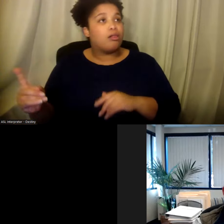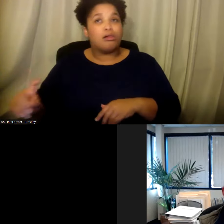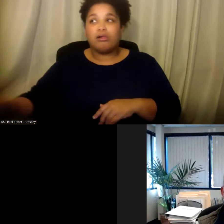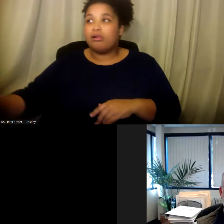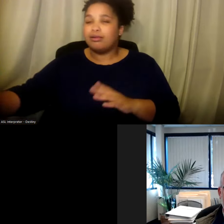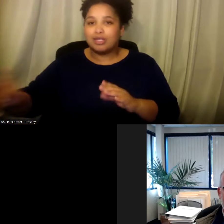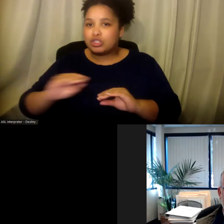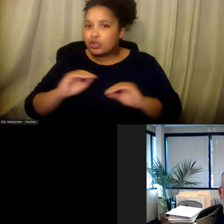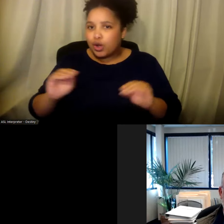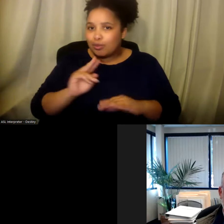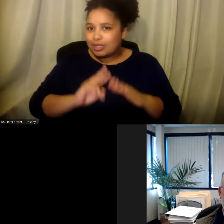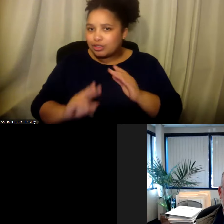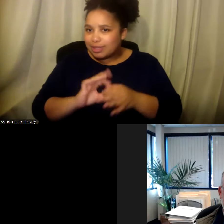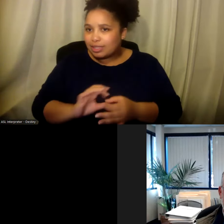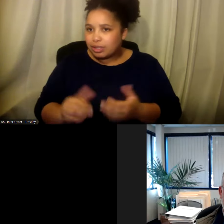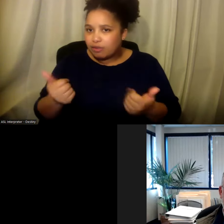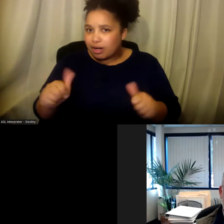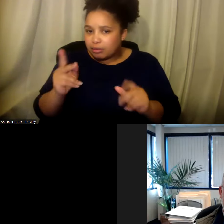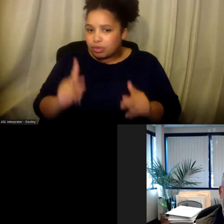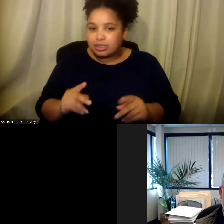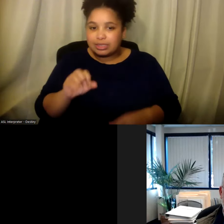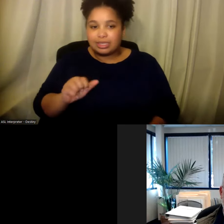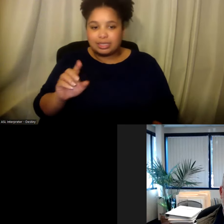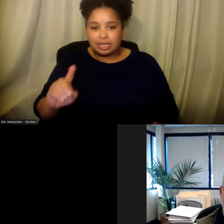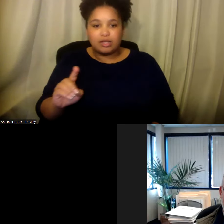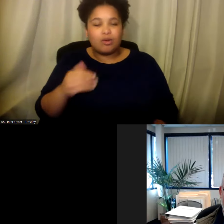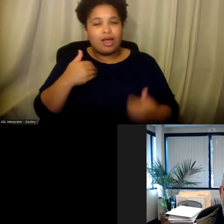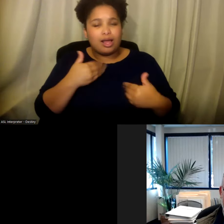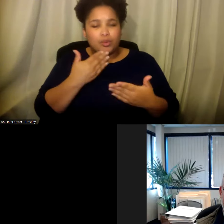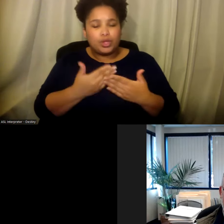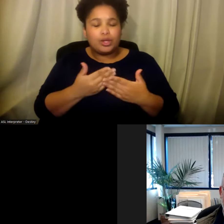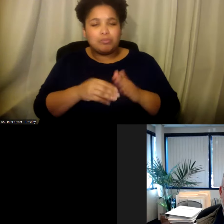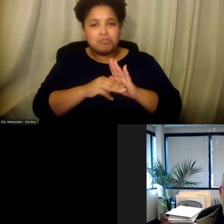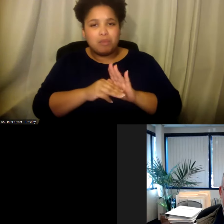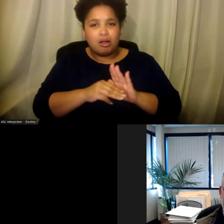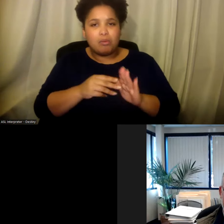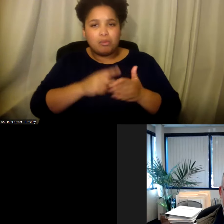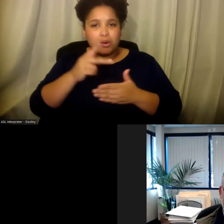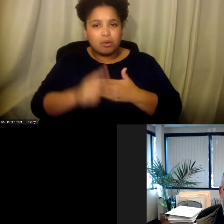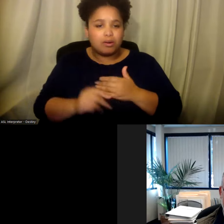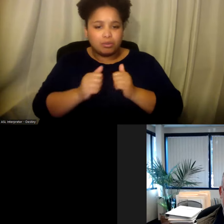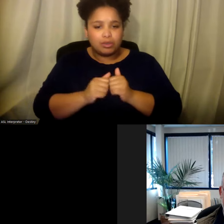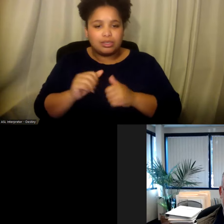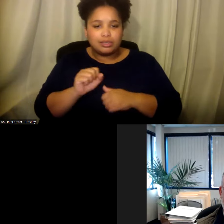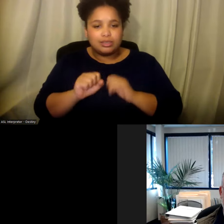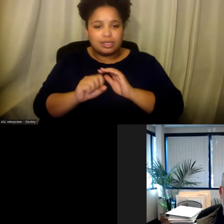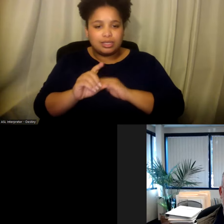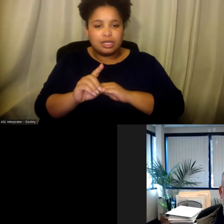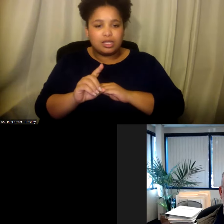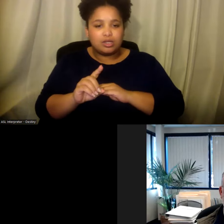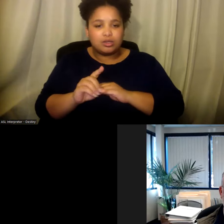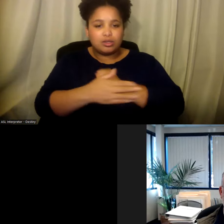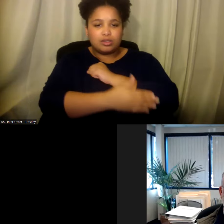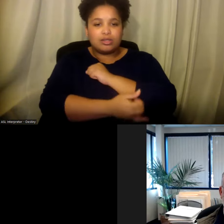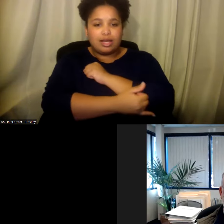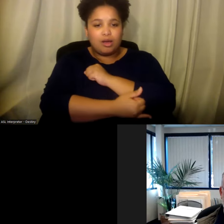any individual. And San Diego County really had a model program with the San Diego County Sheriff's Department called Take